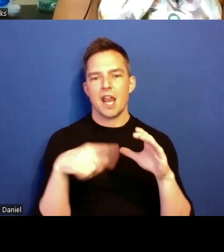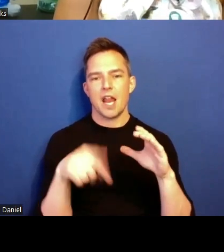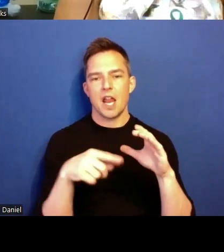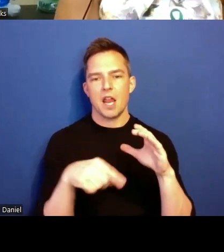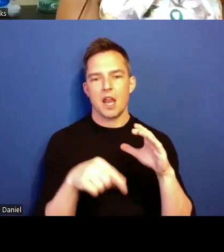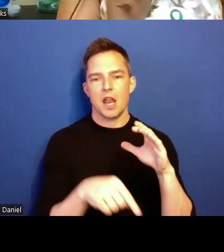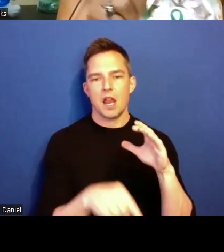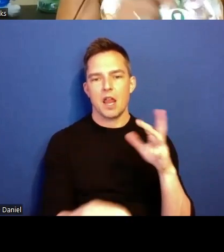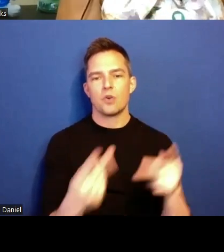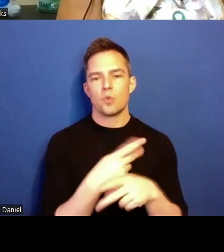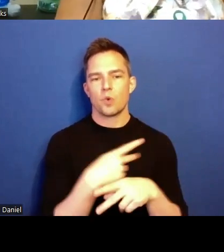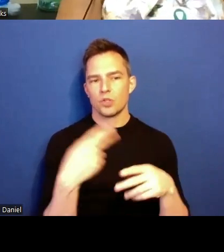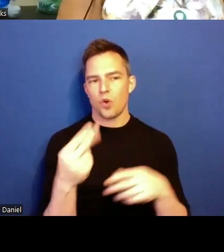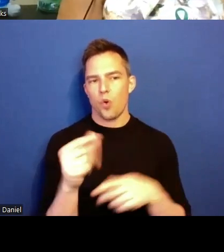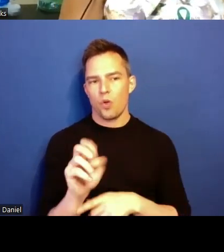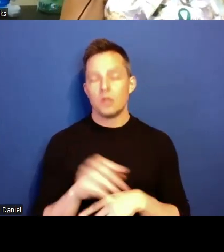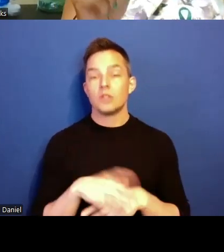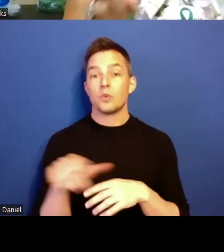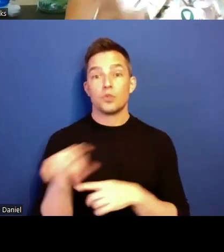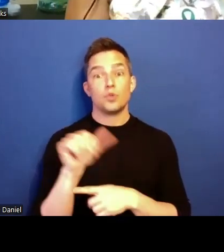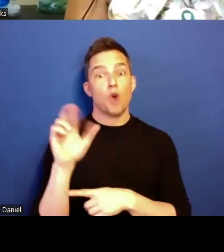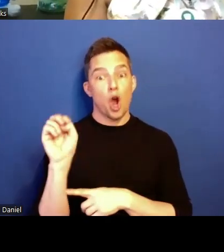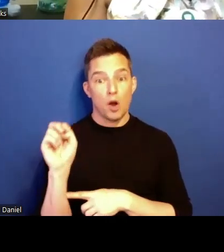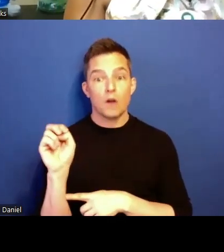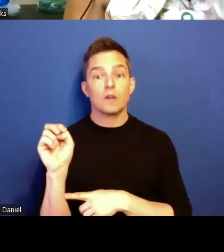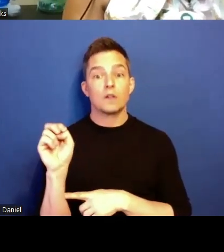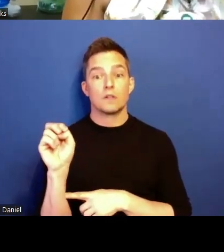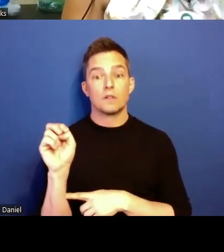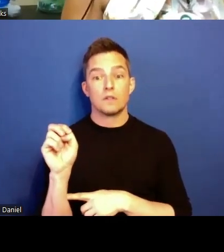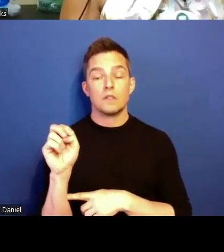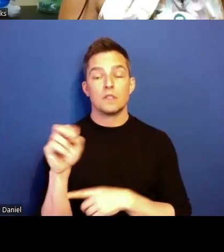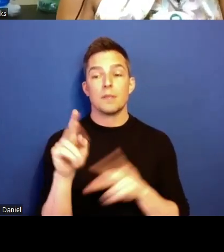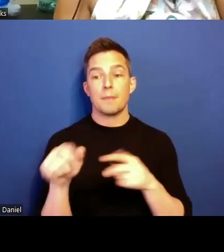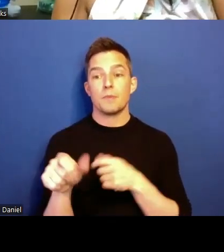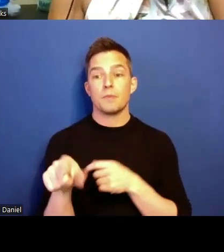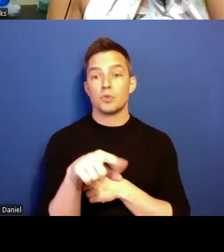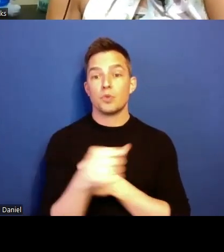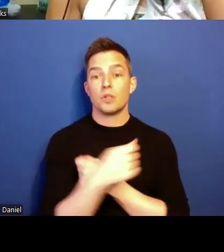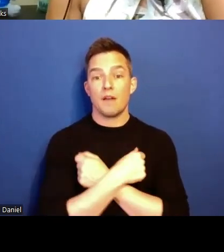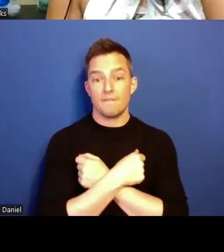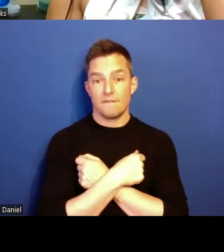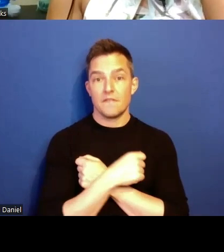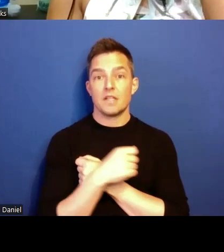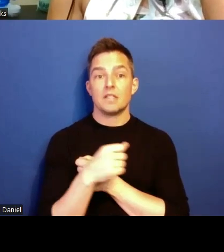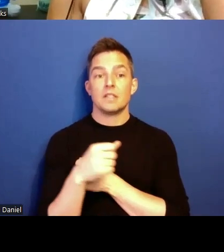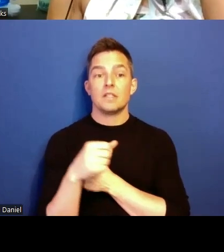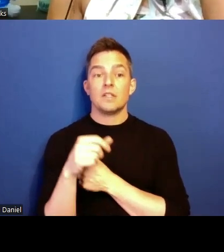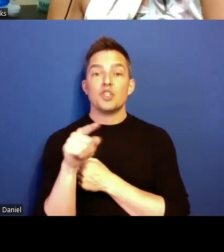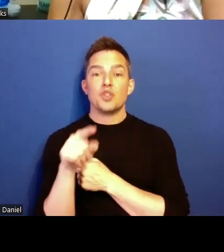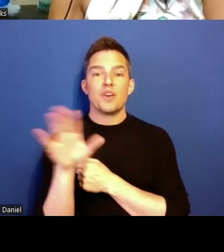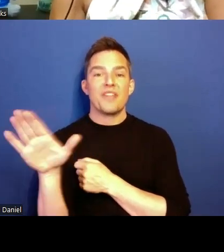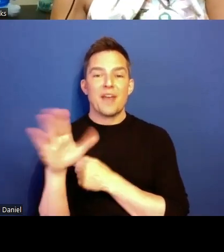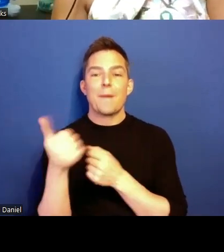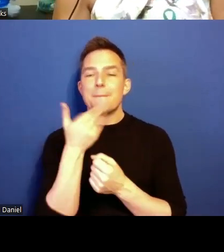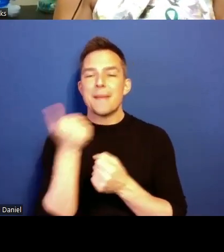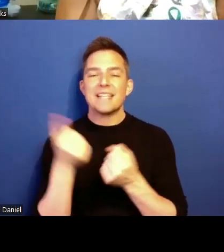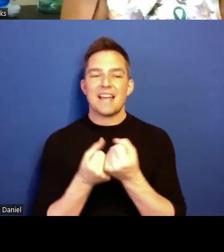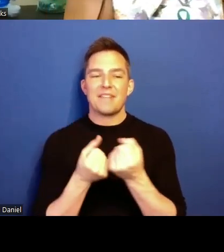hole. So you are your loved one's best advocate. You can move forward,